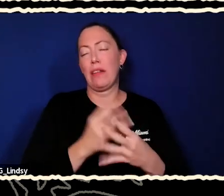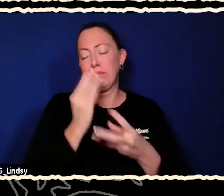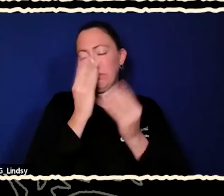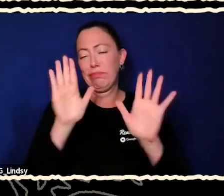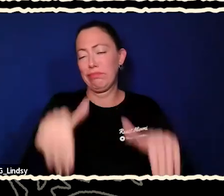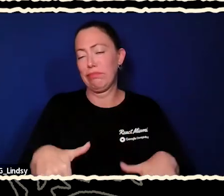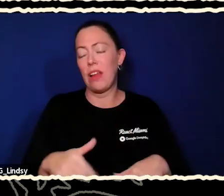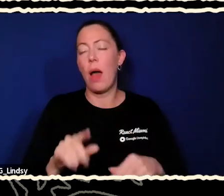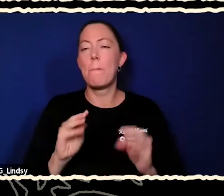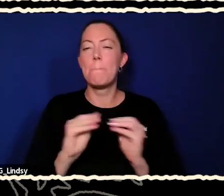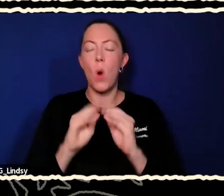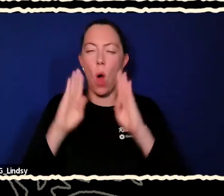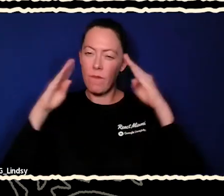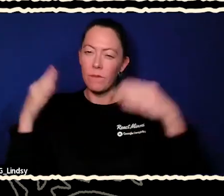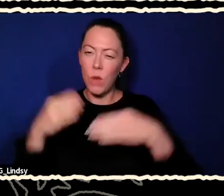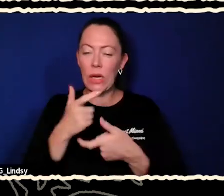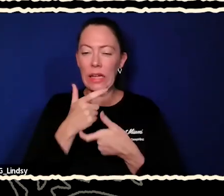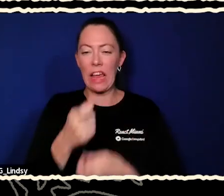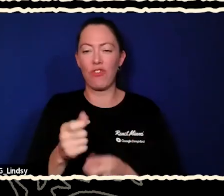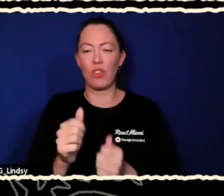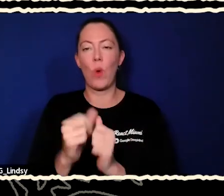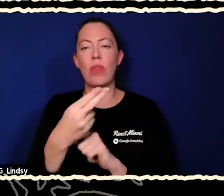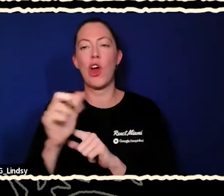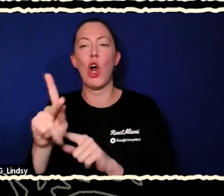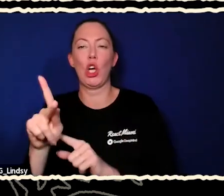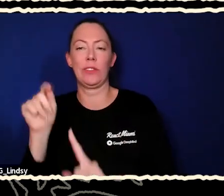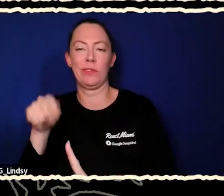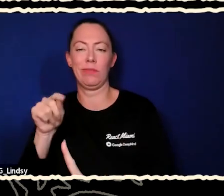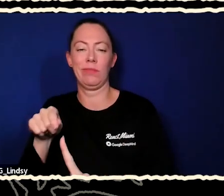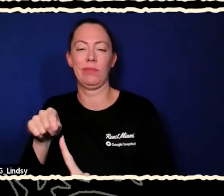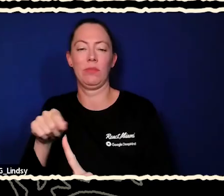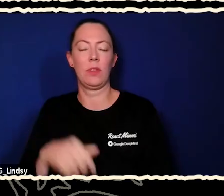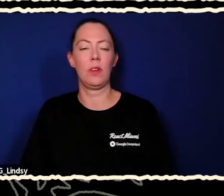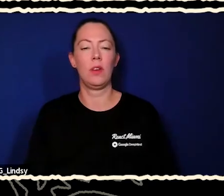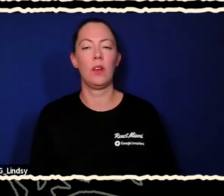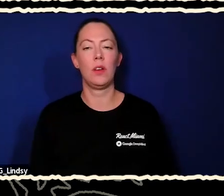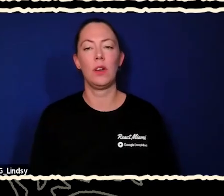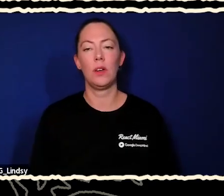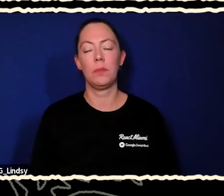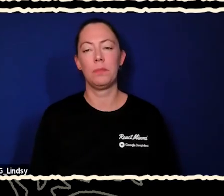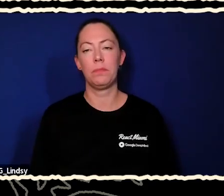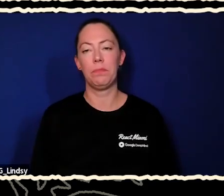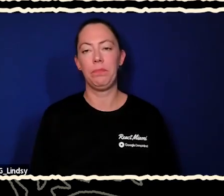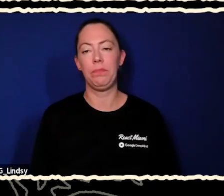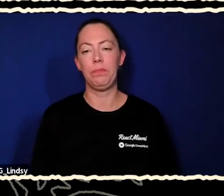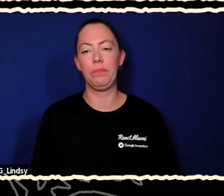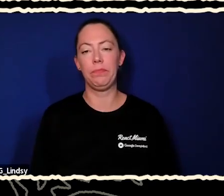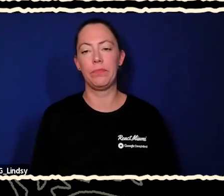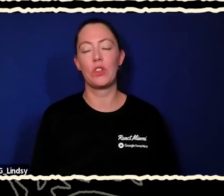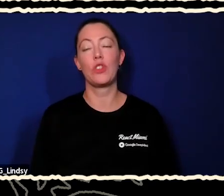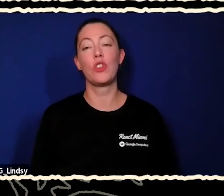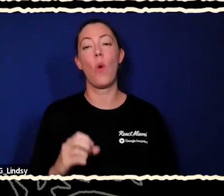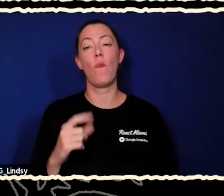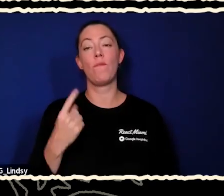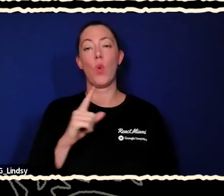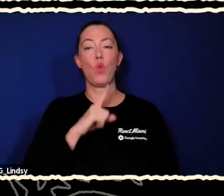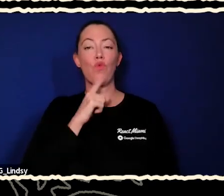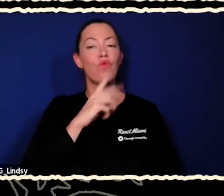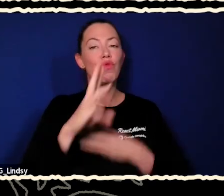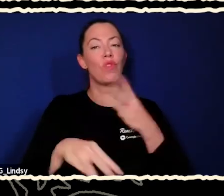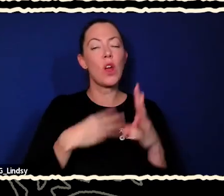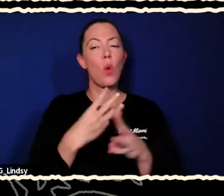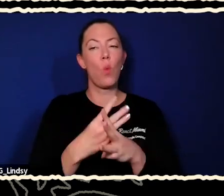interested in using hooks right away, right? So in real world, you'll